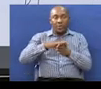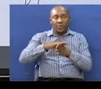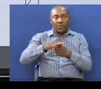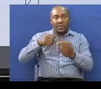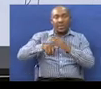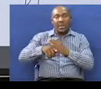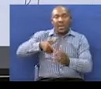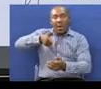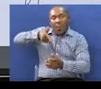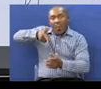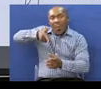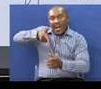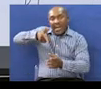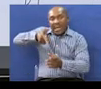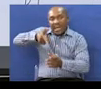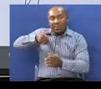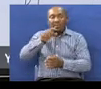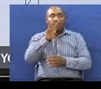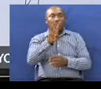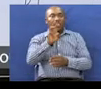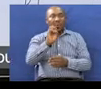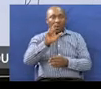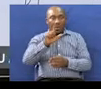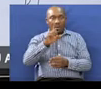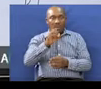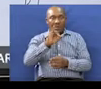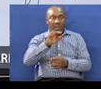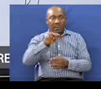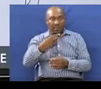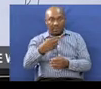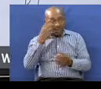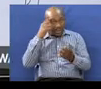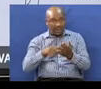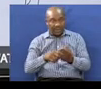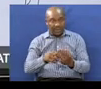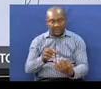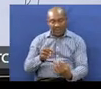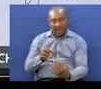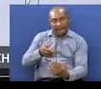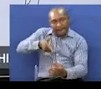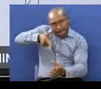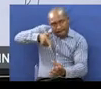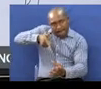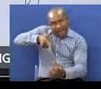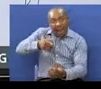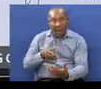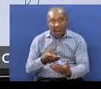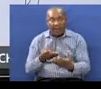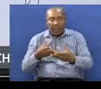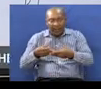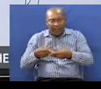also used for welding purpose. Welding. That is, it assists in the melting of metals. It is used